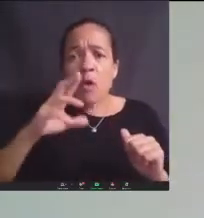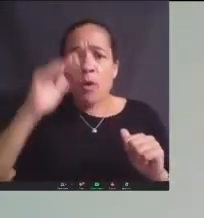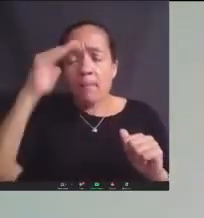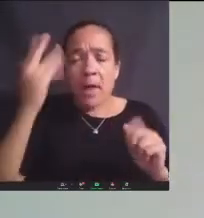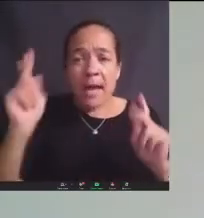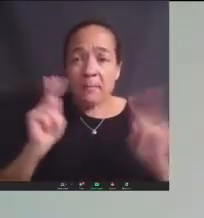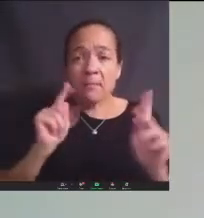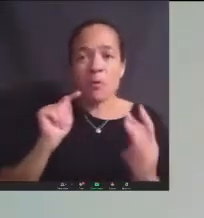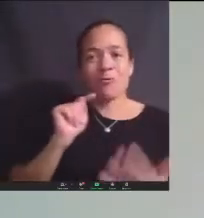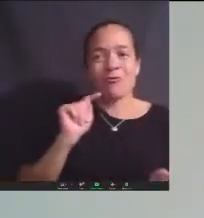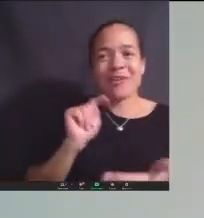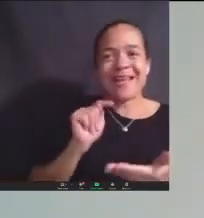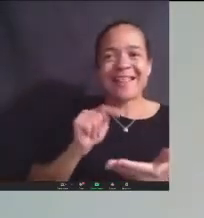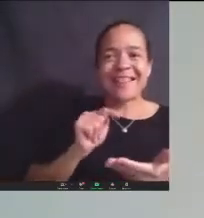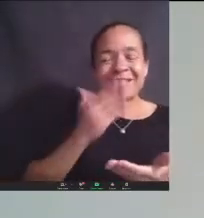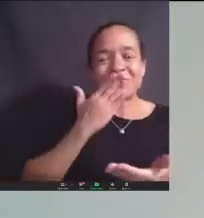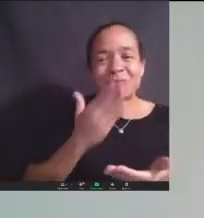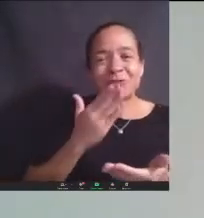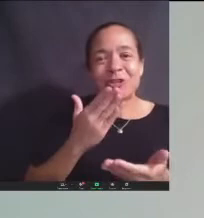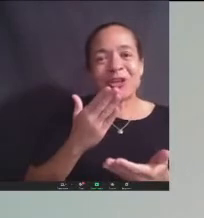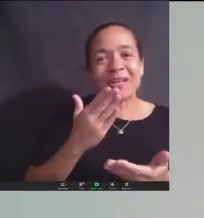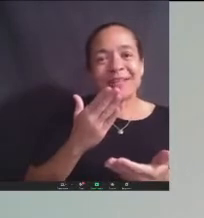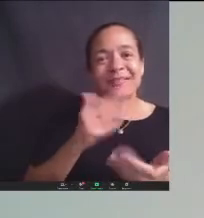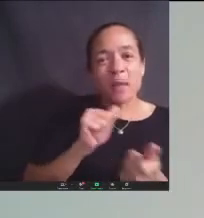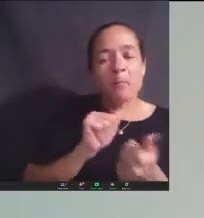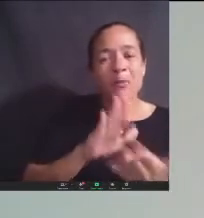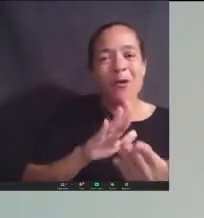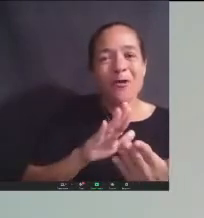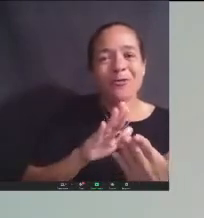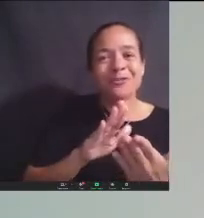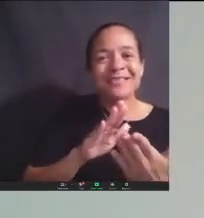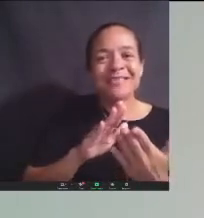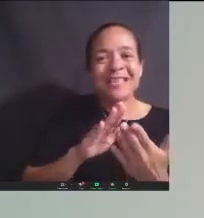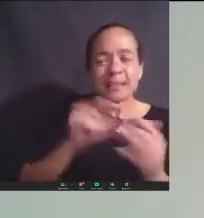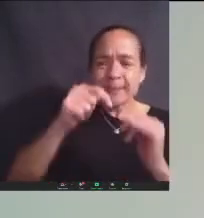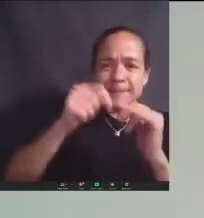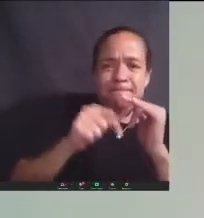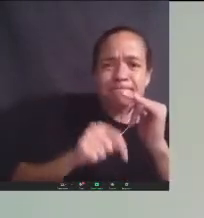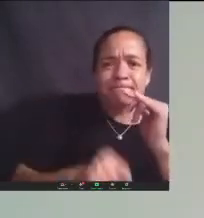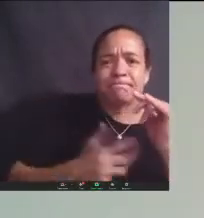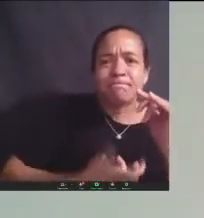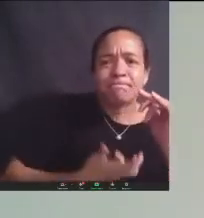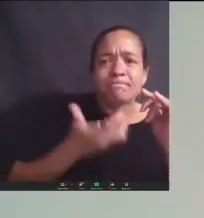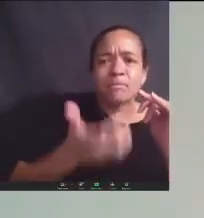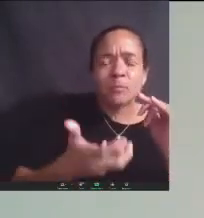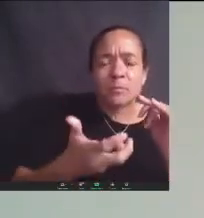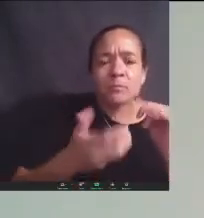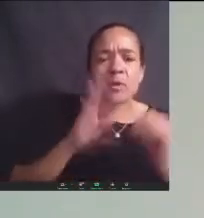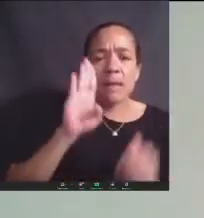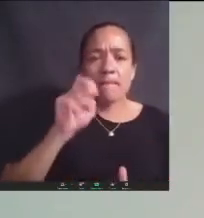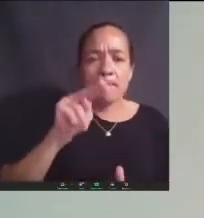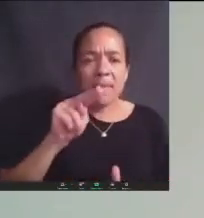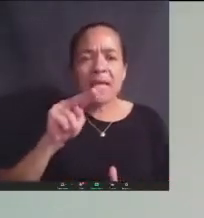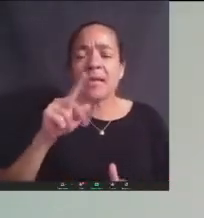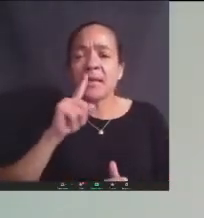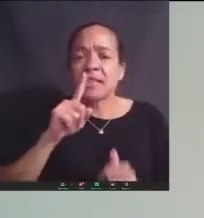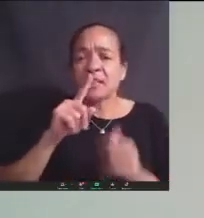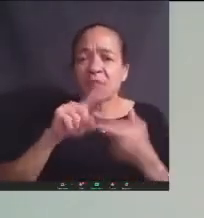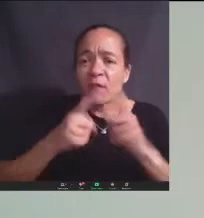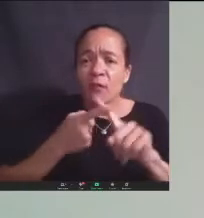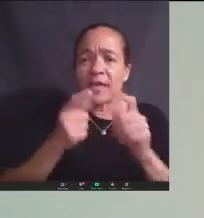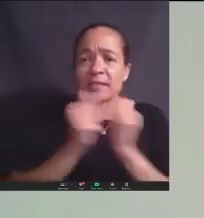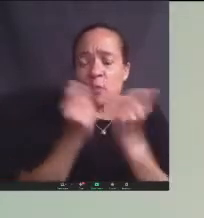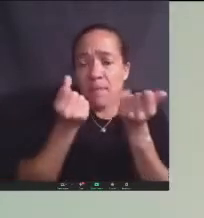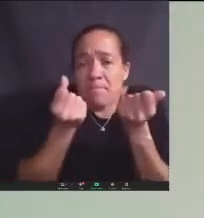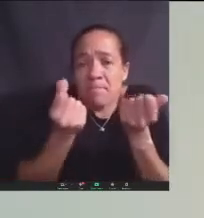pretty under the hood, very personal stuff, because, Ben Jealous is friends with a lot of very influential people. I'm friends with a lot of other people,